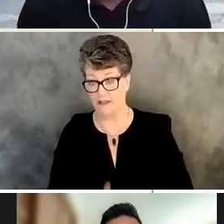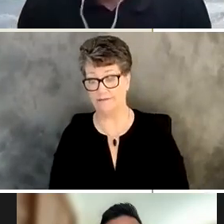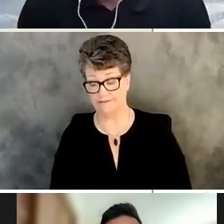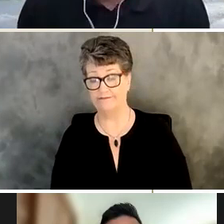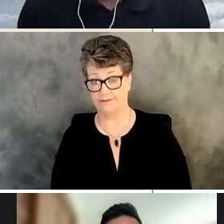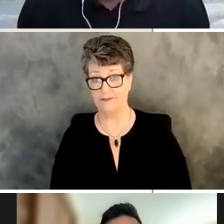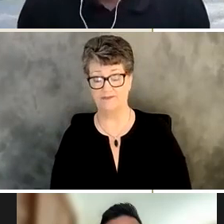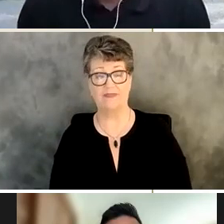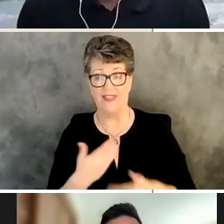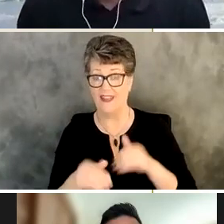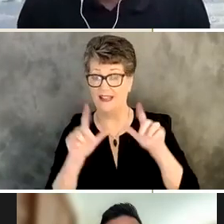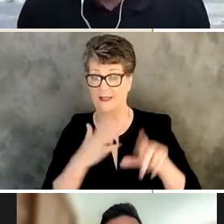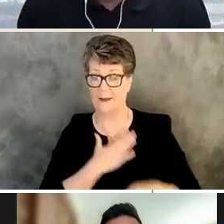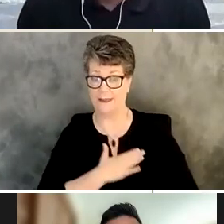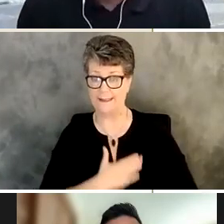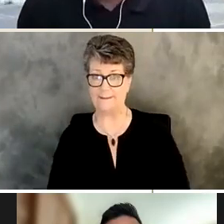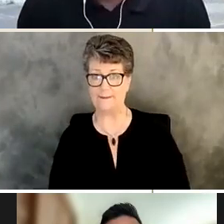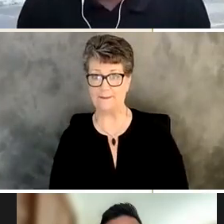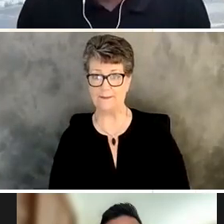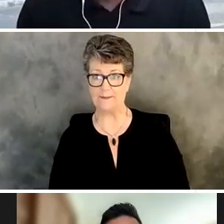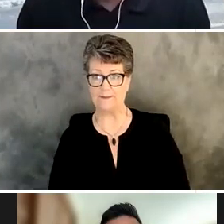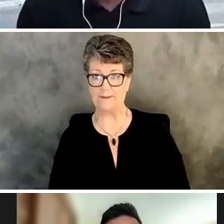and next slide, please.